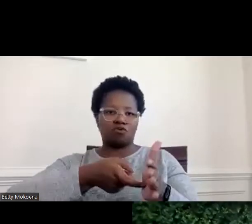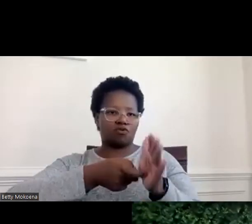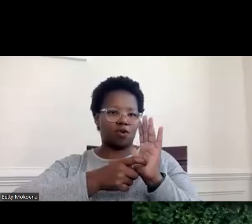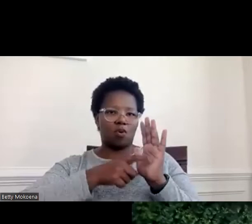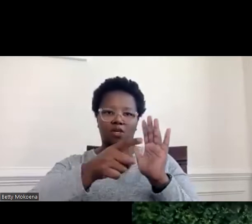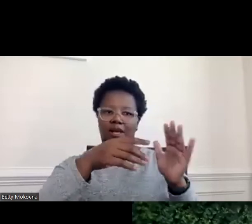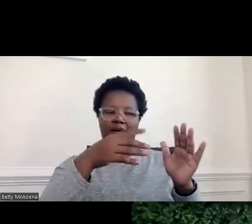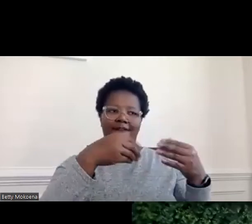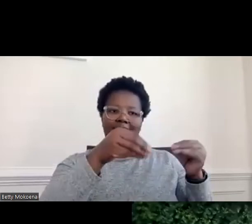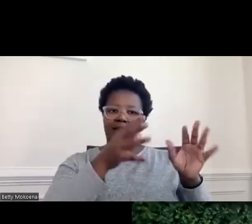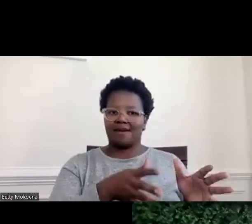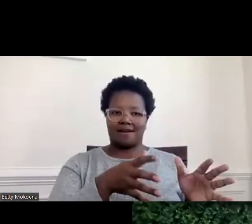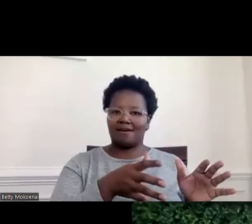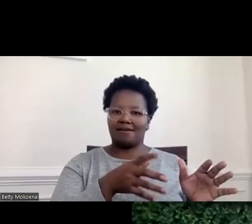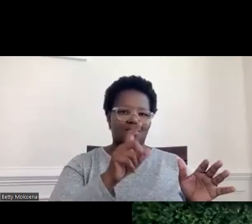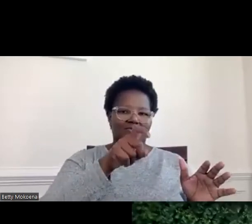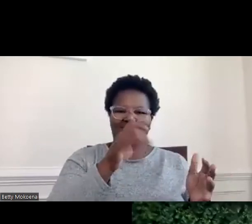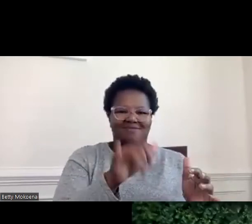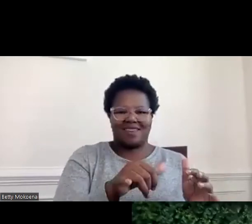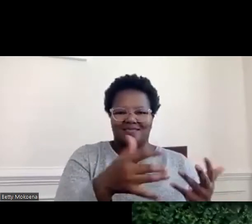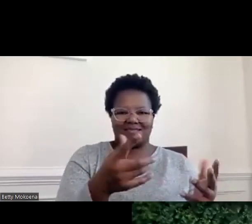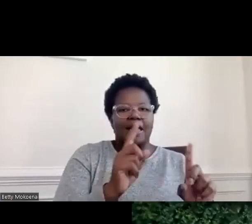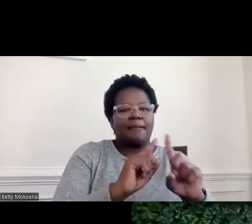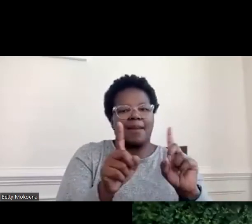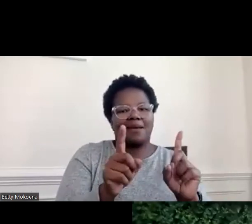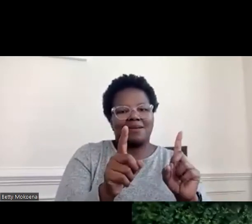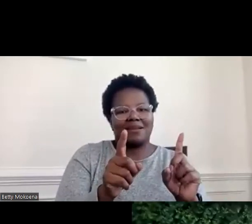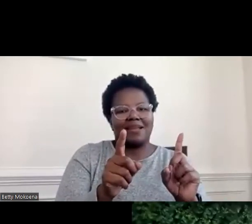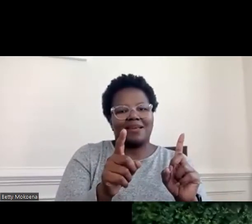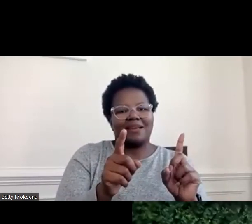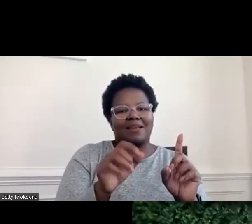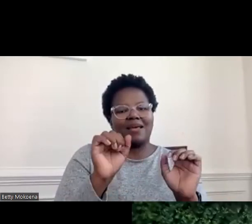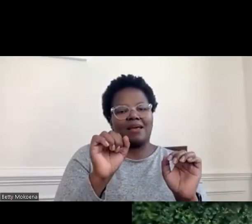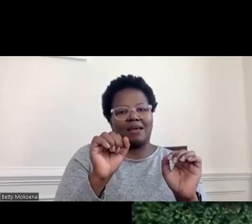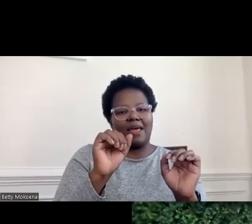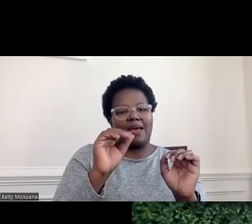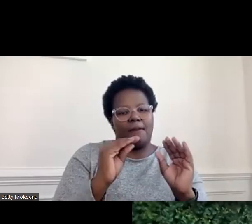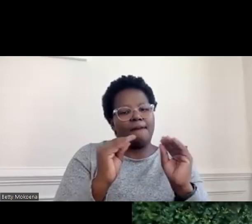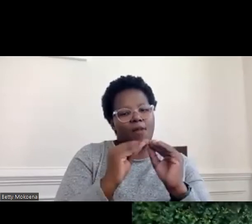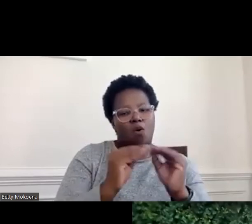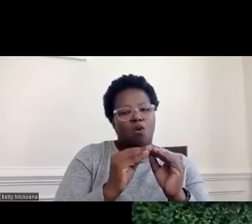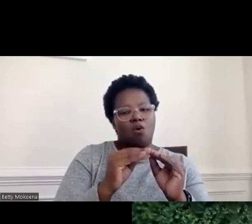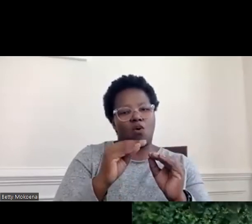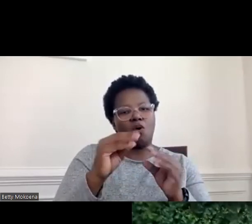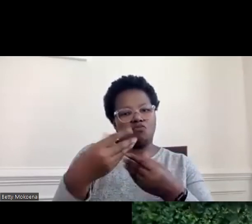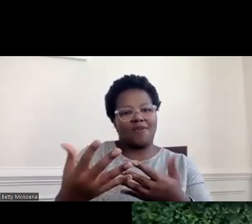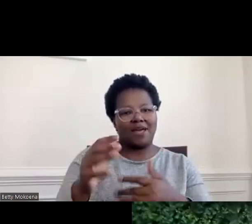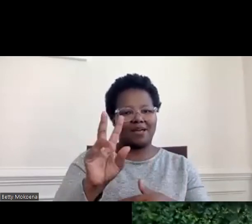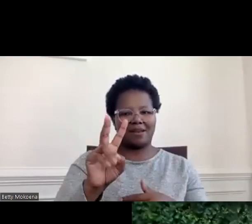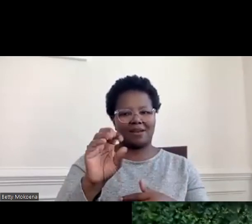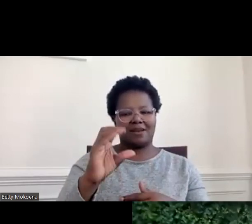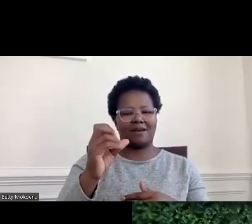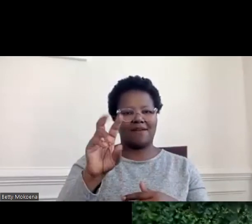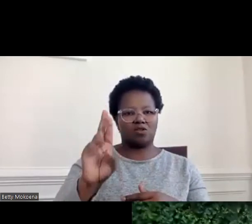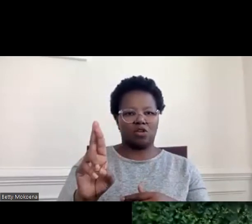vendored. But they, that would be in that more, says vouchered, but is that participant directed form, right? Where